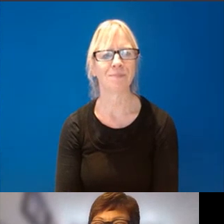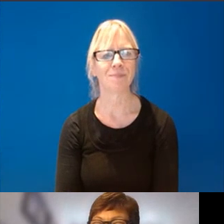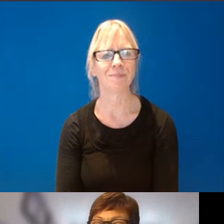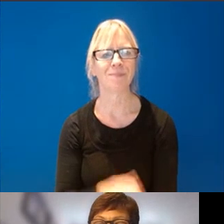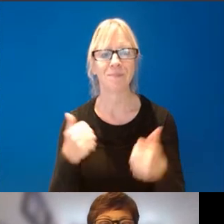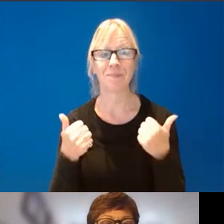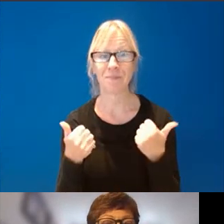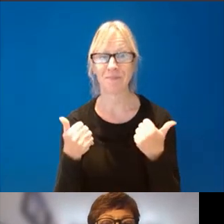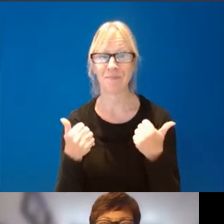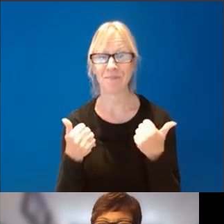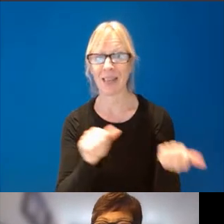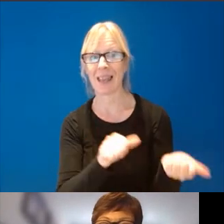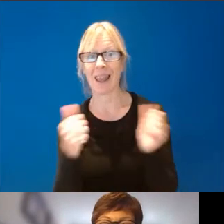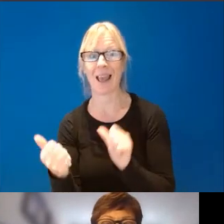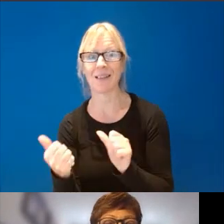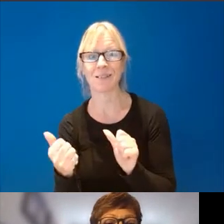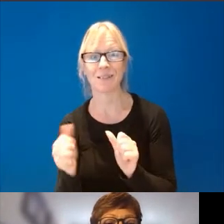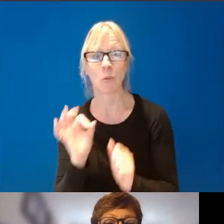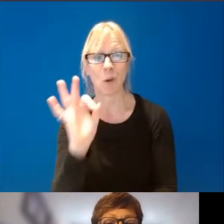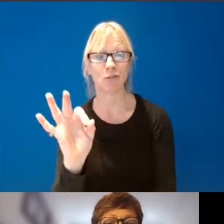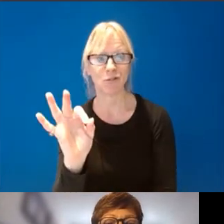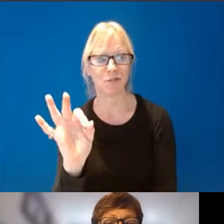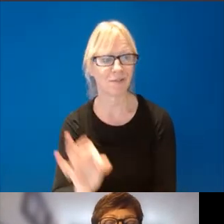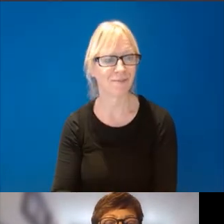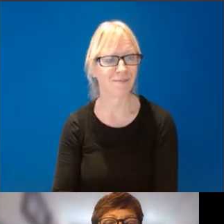Okay, let's move on.